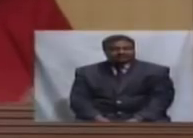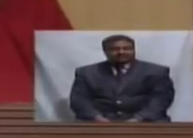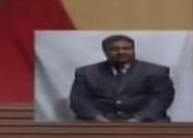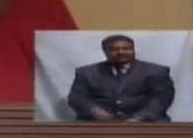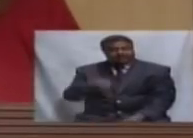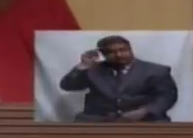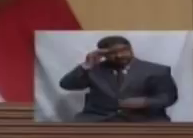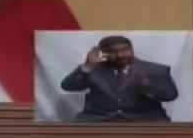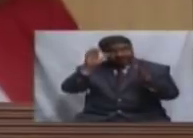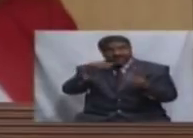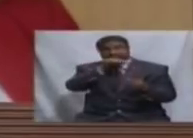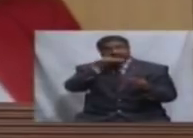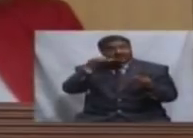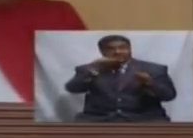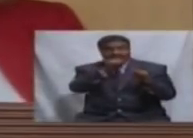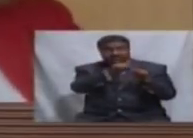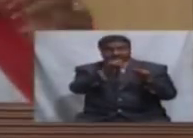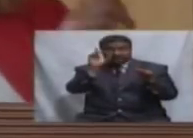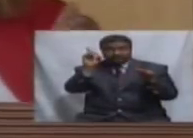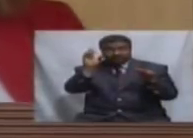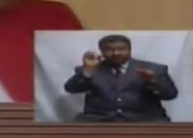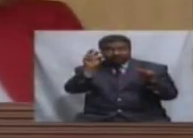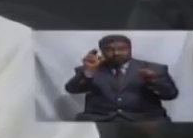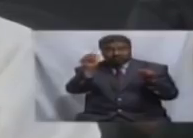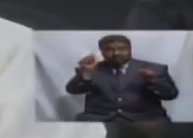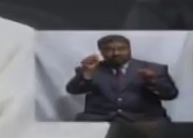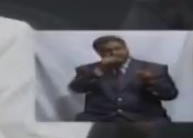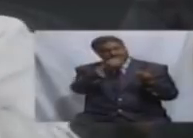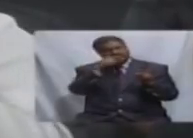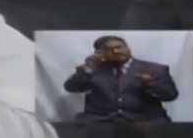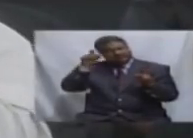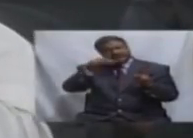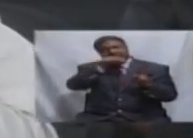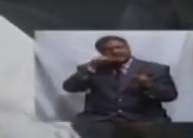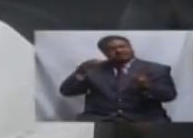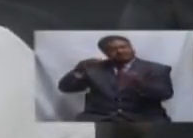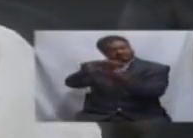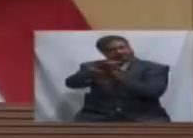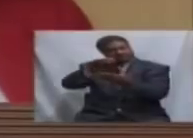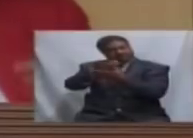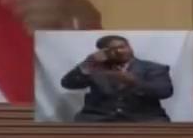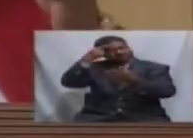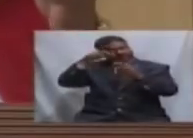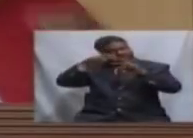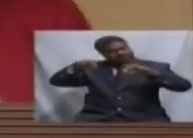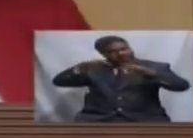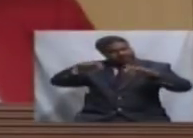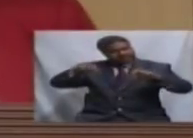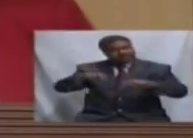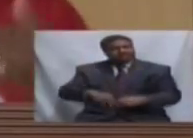Minister of Agriculture Dora Silia says there is a need to invest in agriculture research.